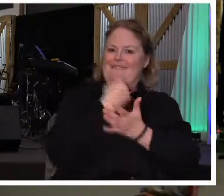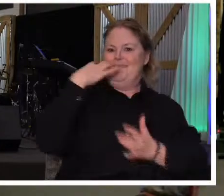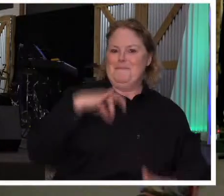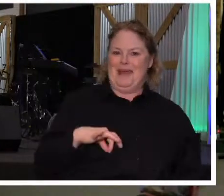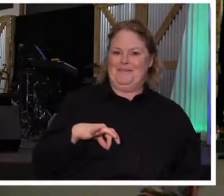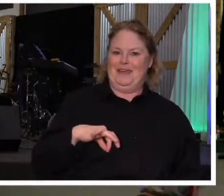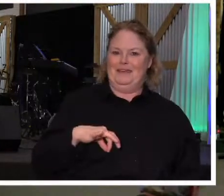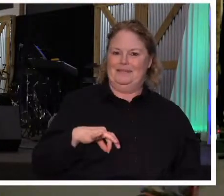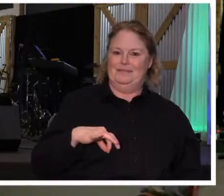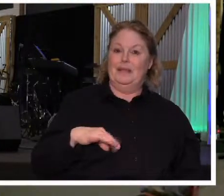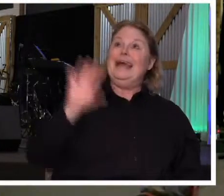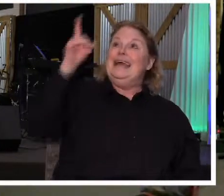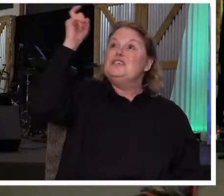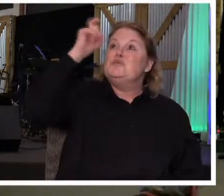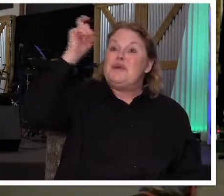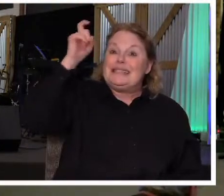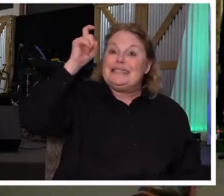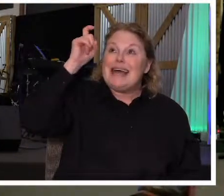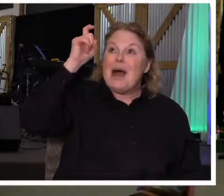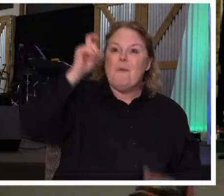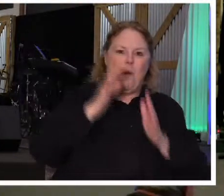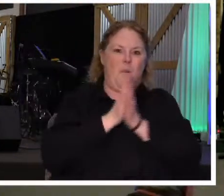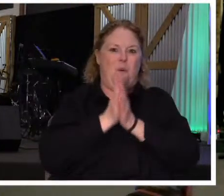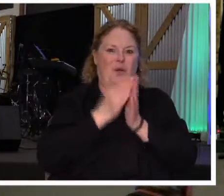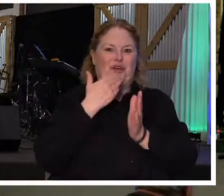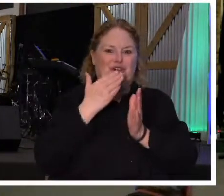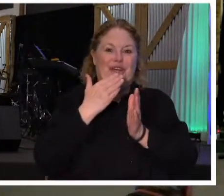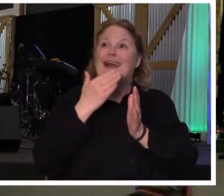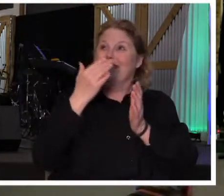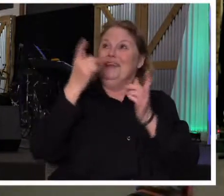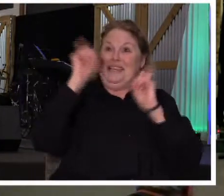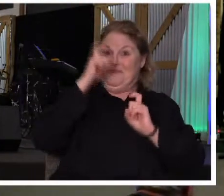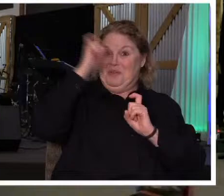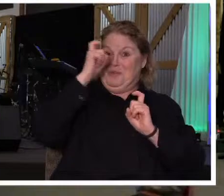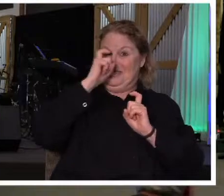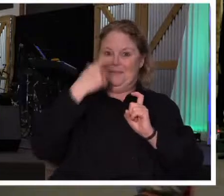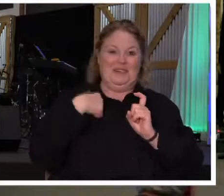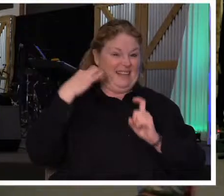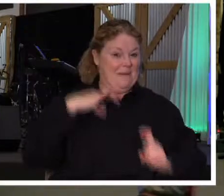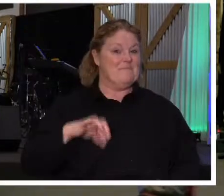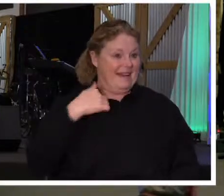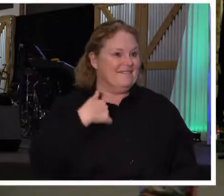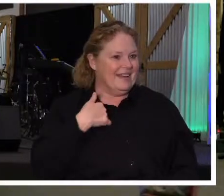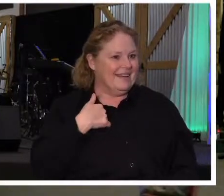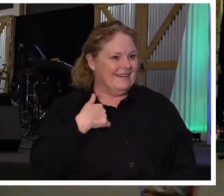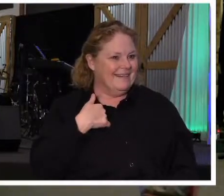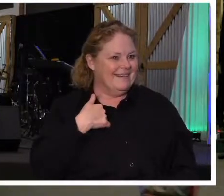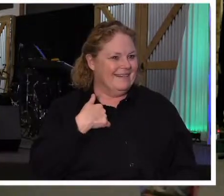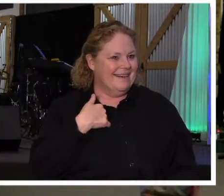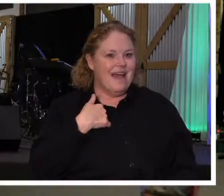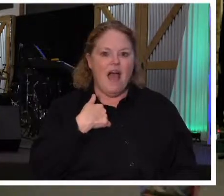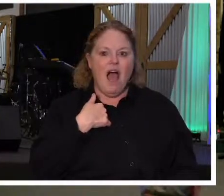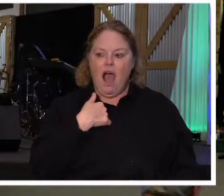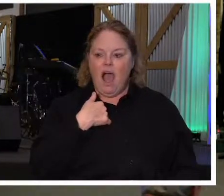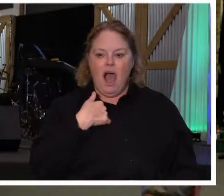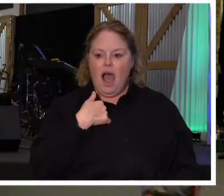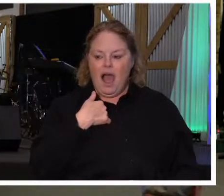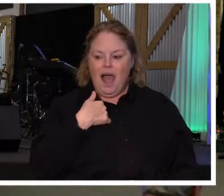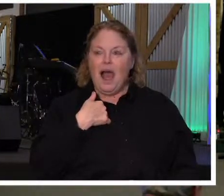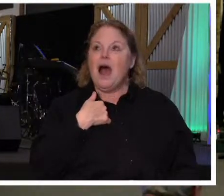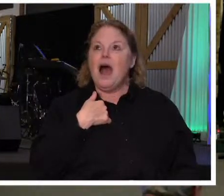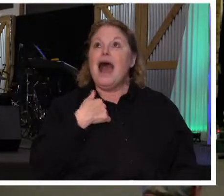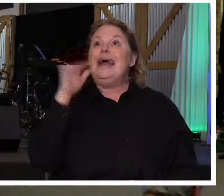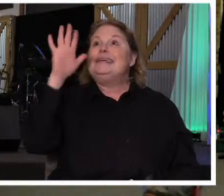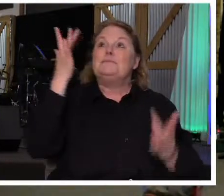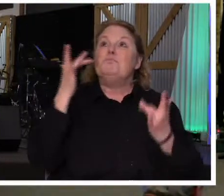The wisdom of God is something that you and I can get excited about selfishly because it can benefit you. You can even get excited about